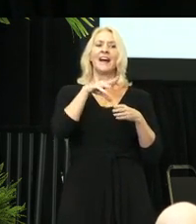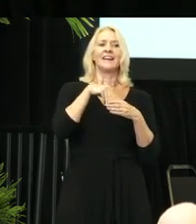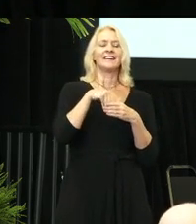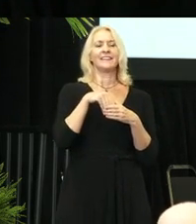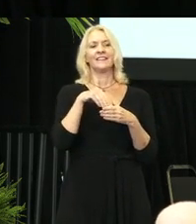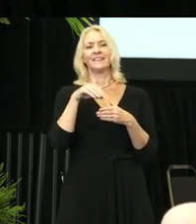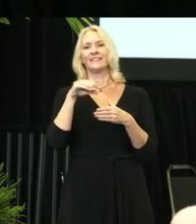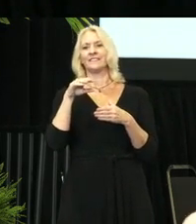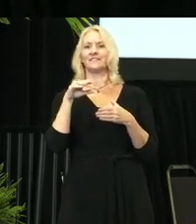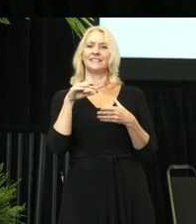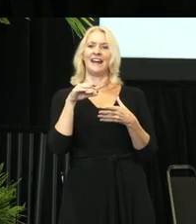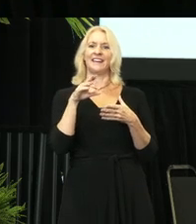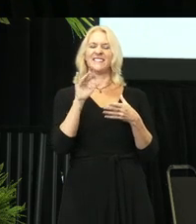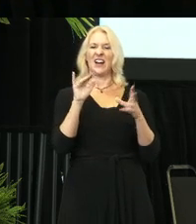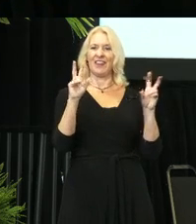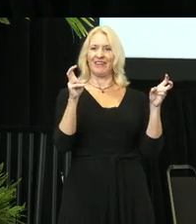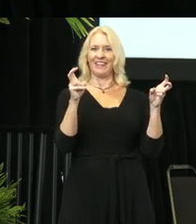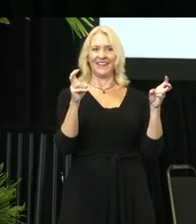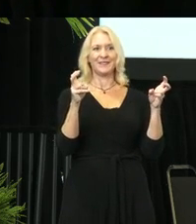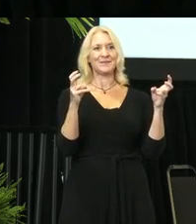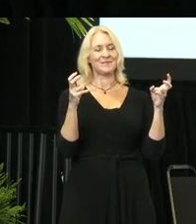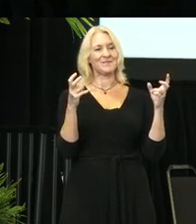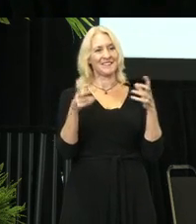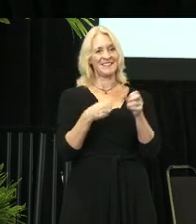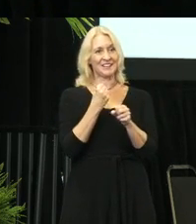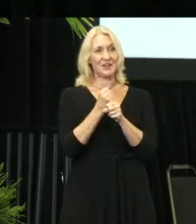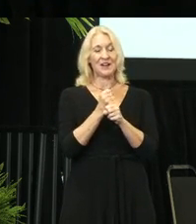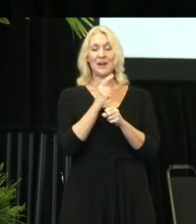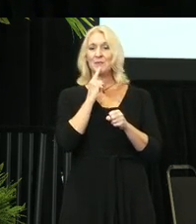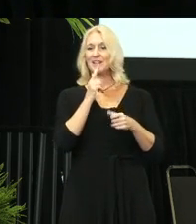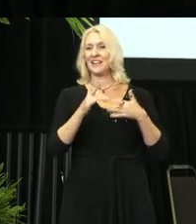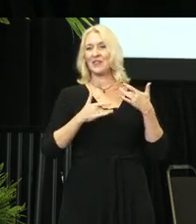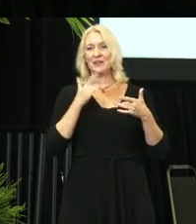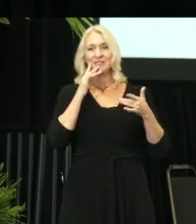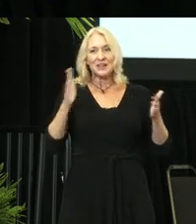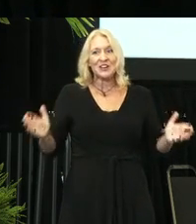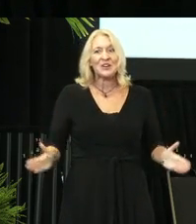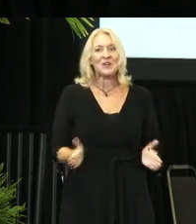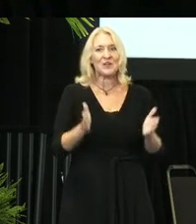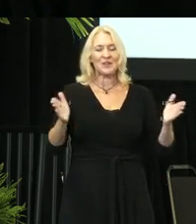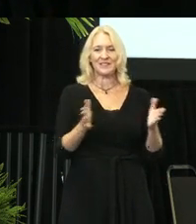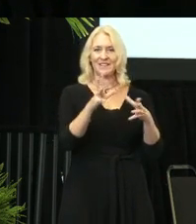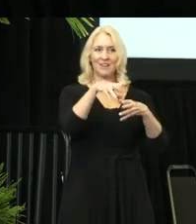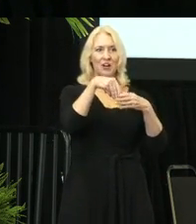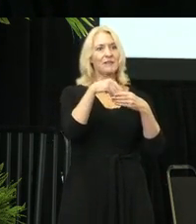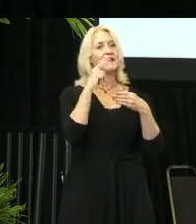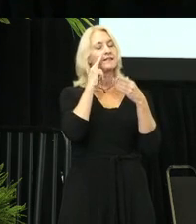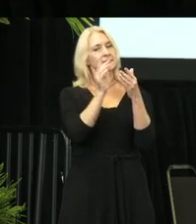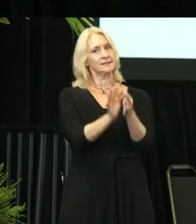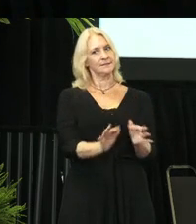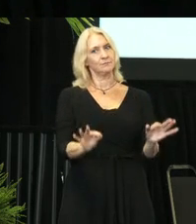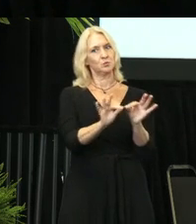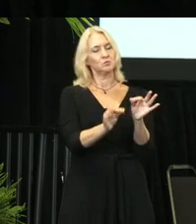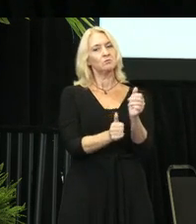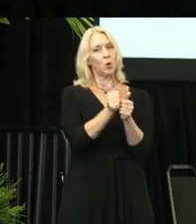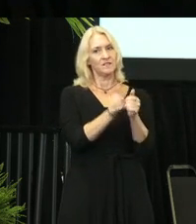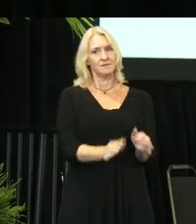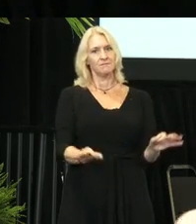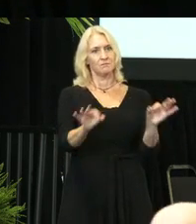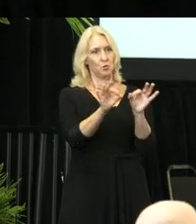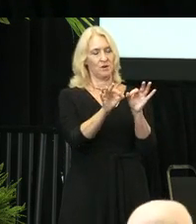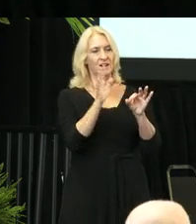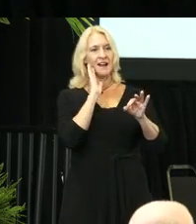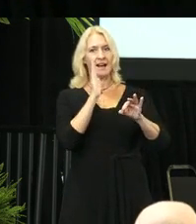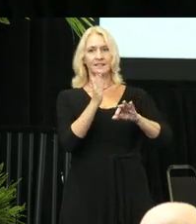year, and I'm thrilled it's our theme because I believe engagement is a critical and essential piece of our growth as an